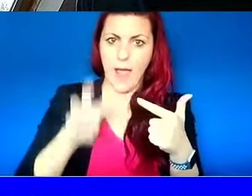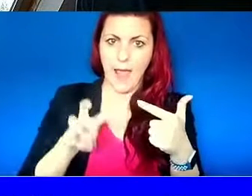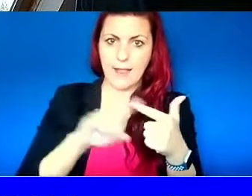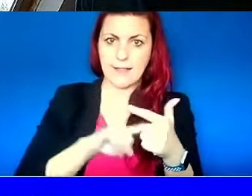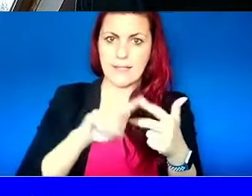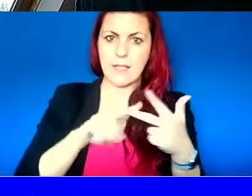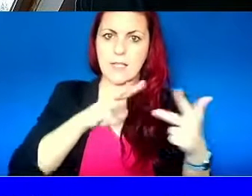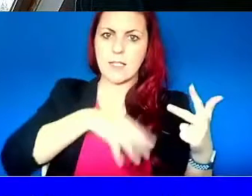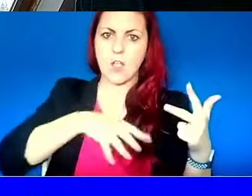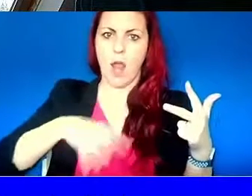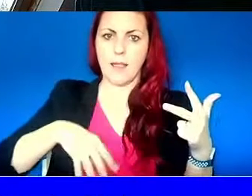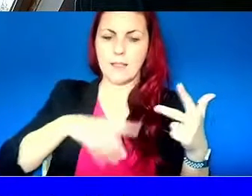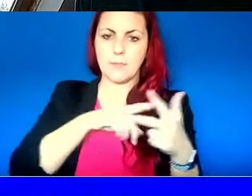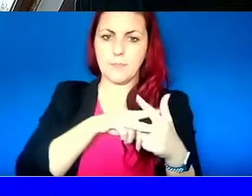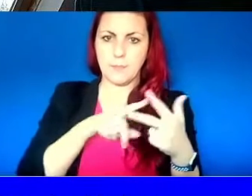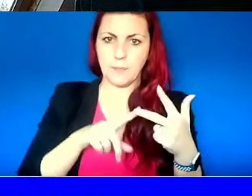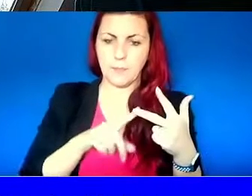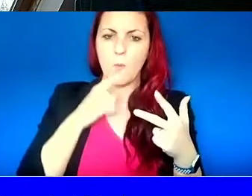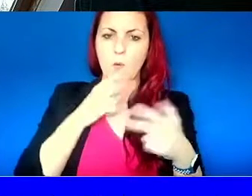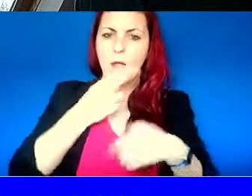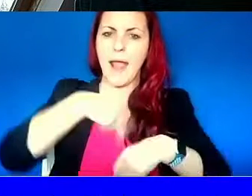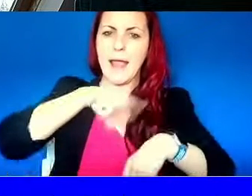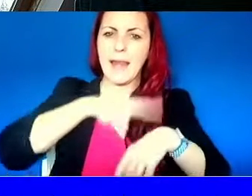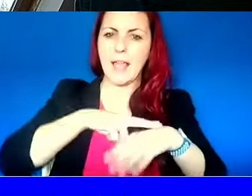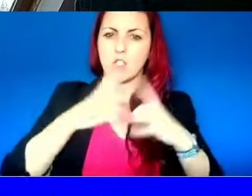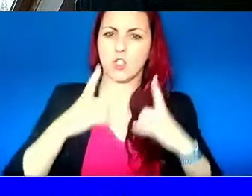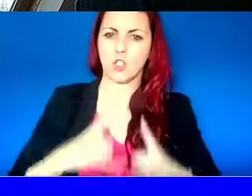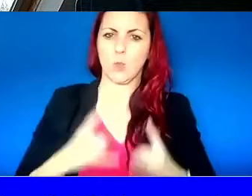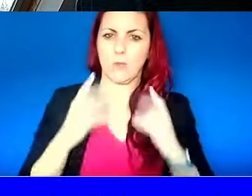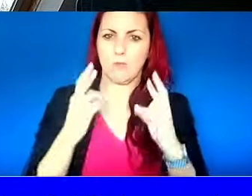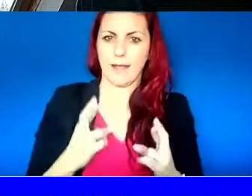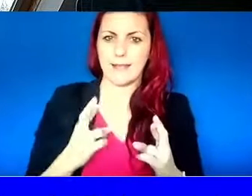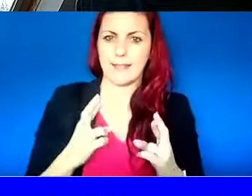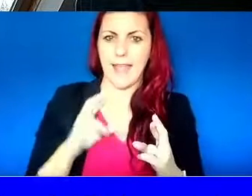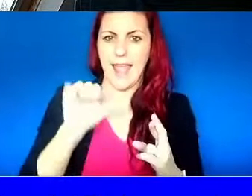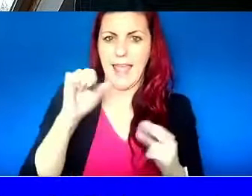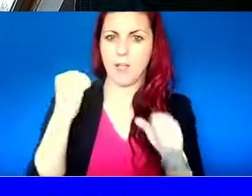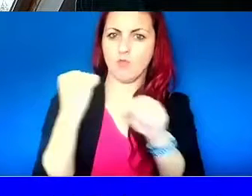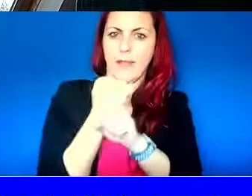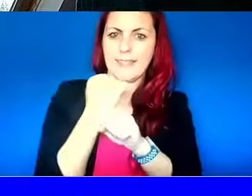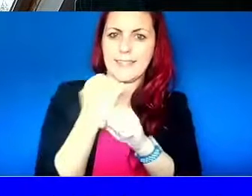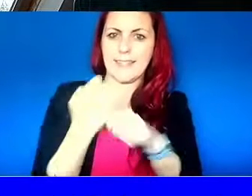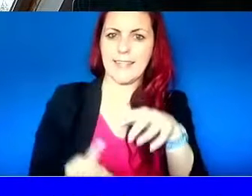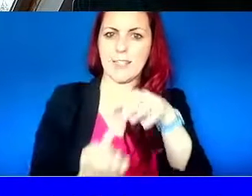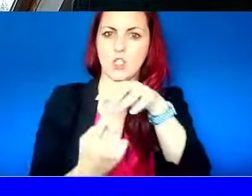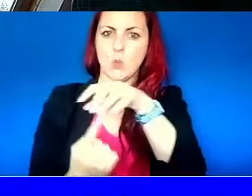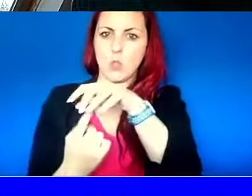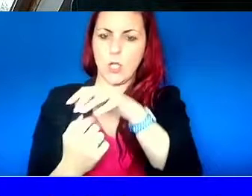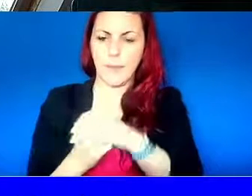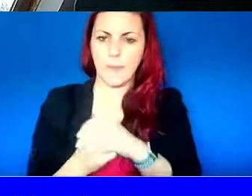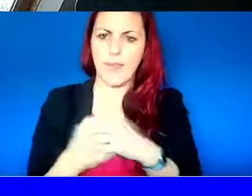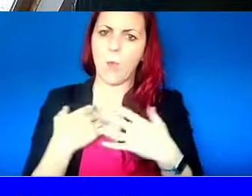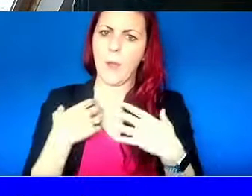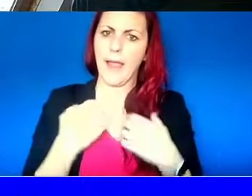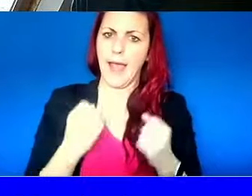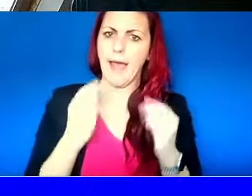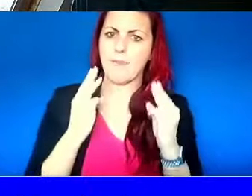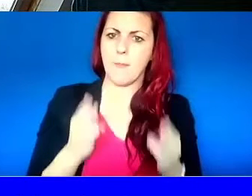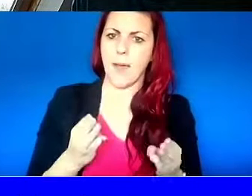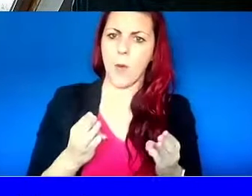We're a national human rights A-rated institution. And we have the powers to carry